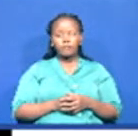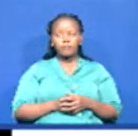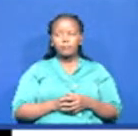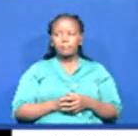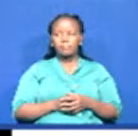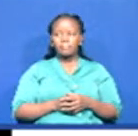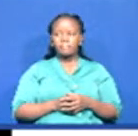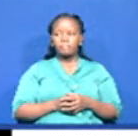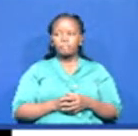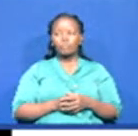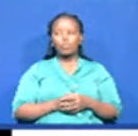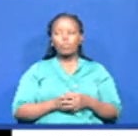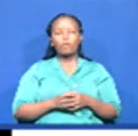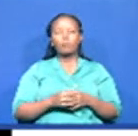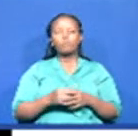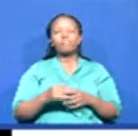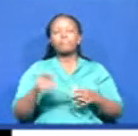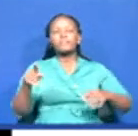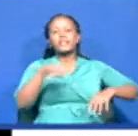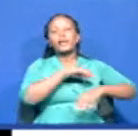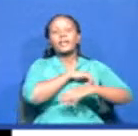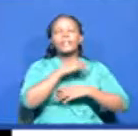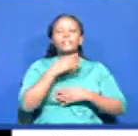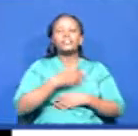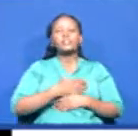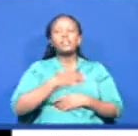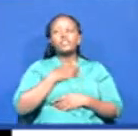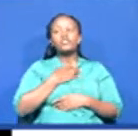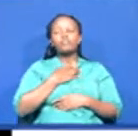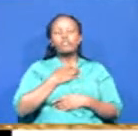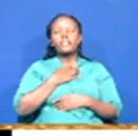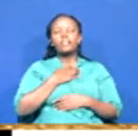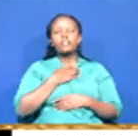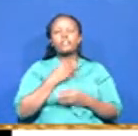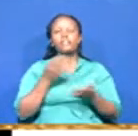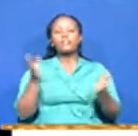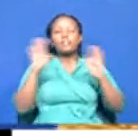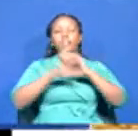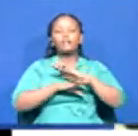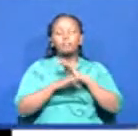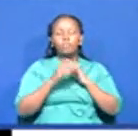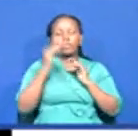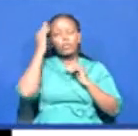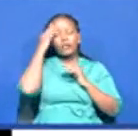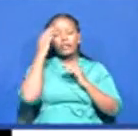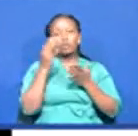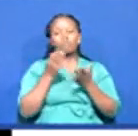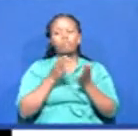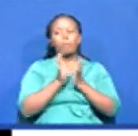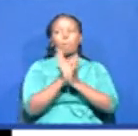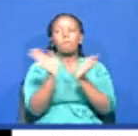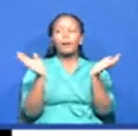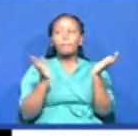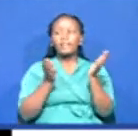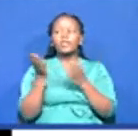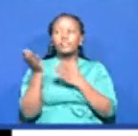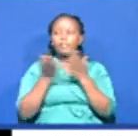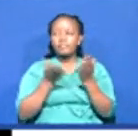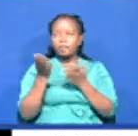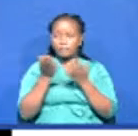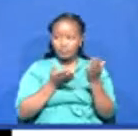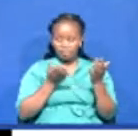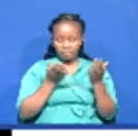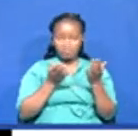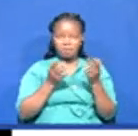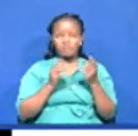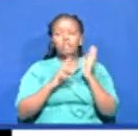The chief guests, deputy head of public service, the representative from the Ministry of